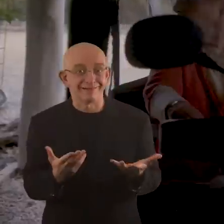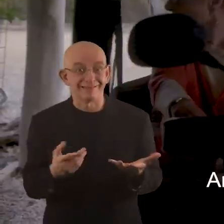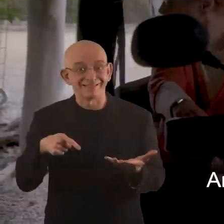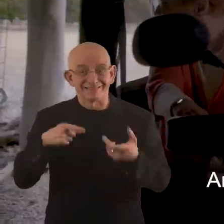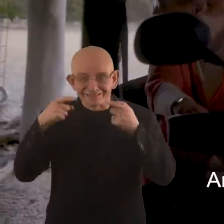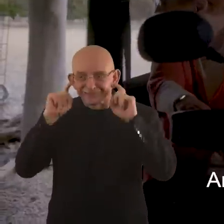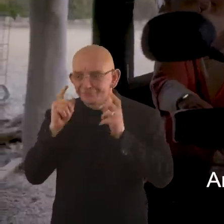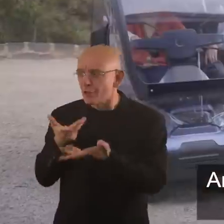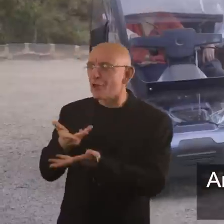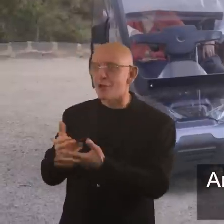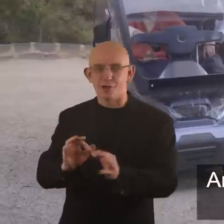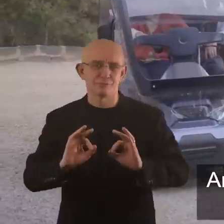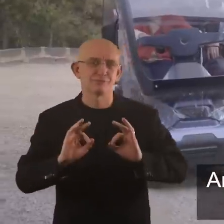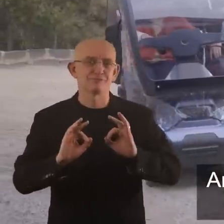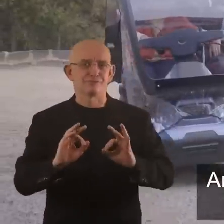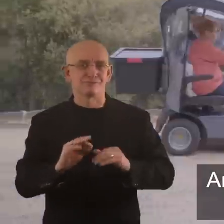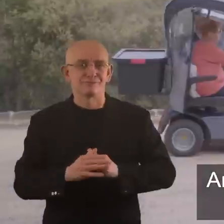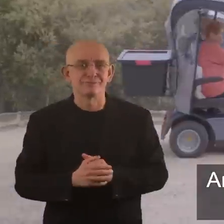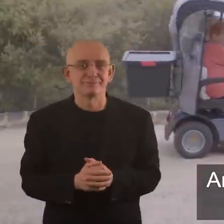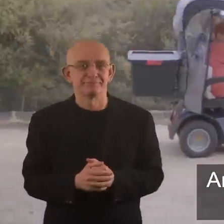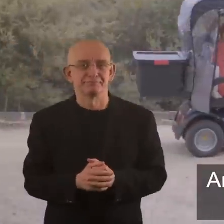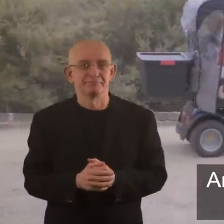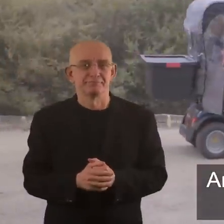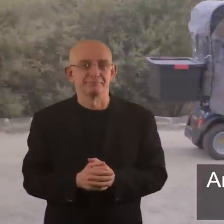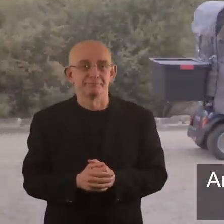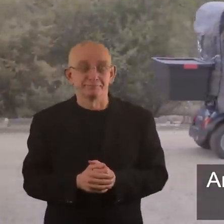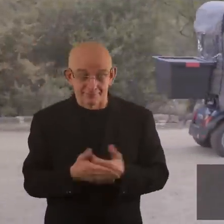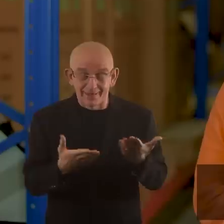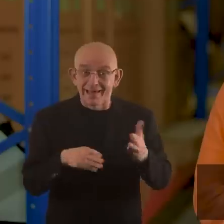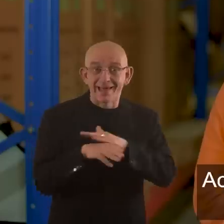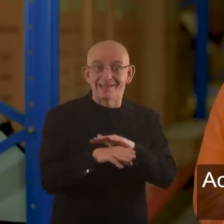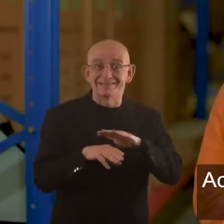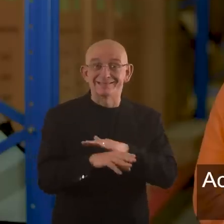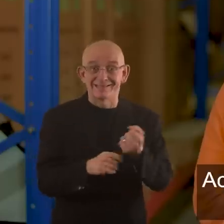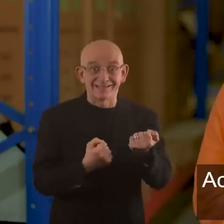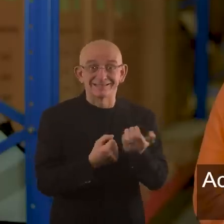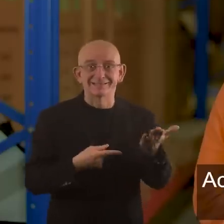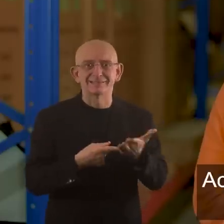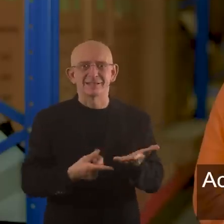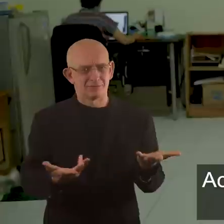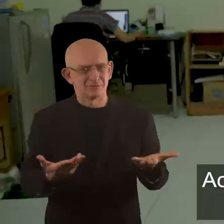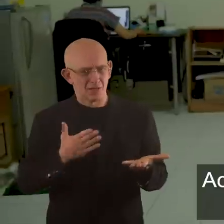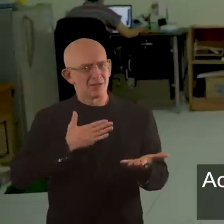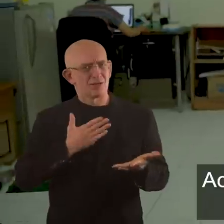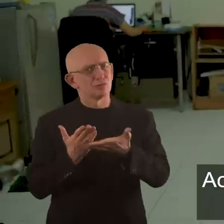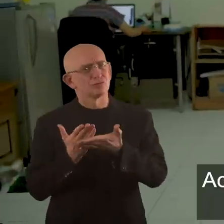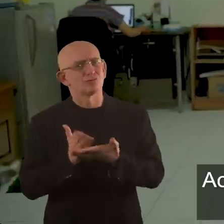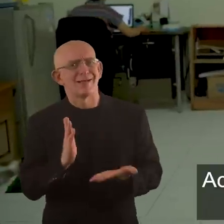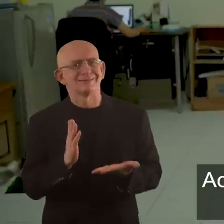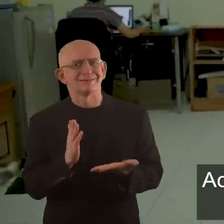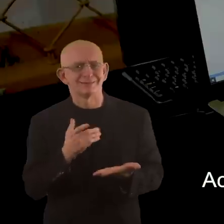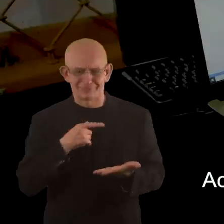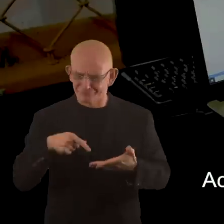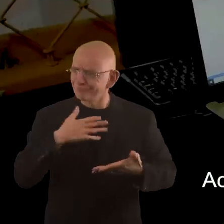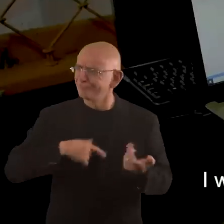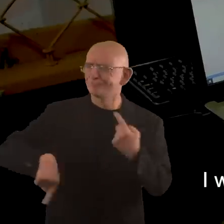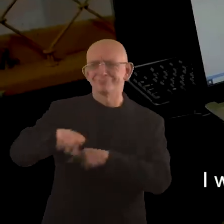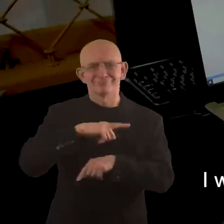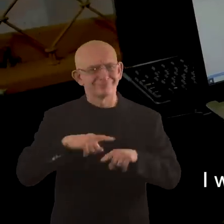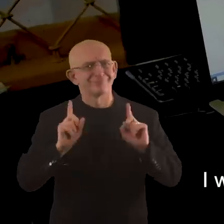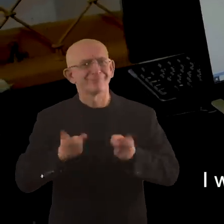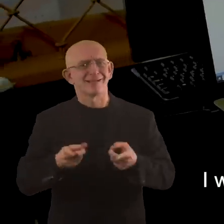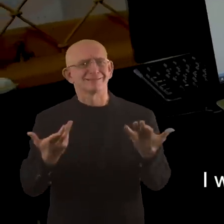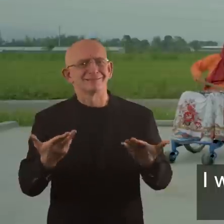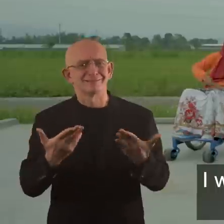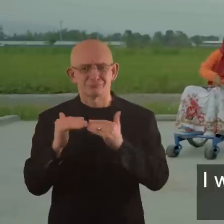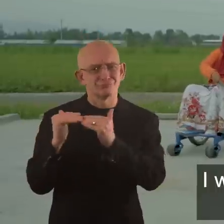heart. And assistive technology helps with that a huge amount. Akses ke teknologi alat bantu adalah hak asasi kita.